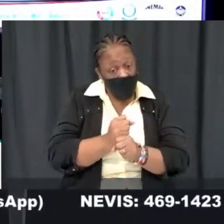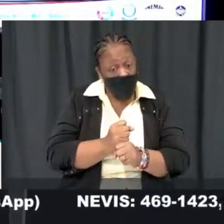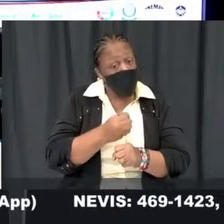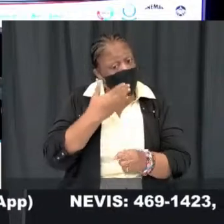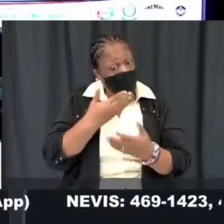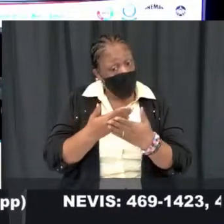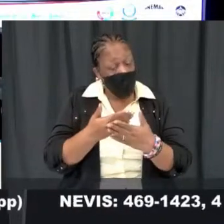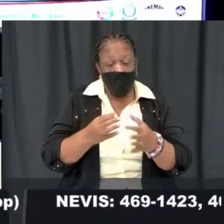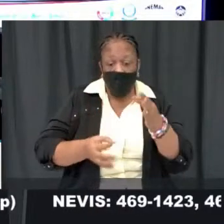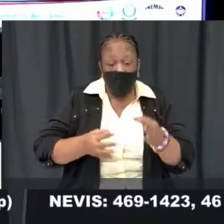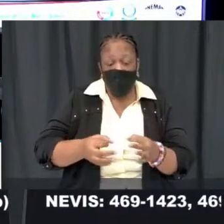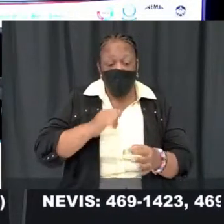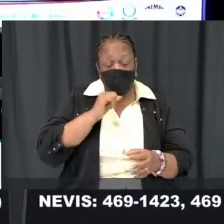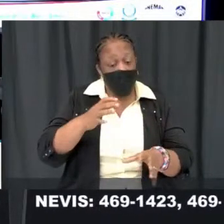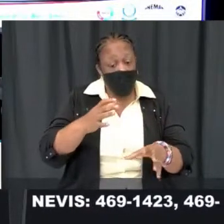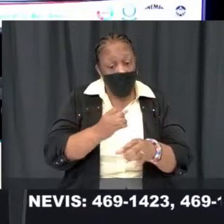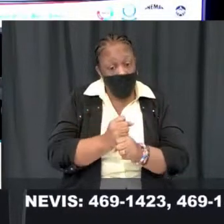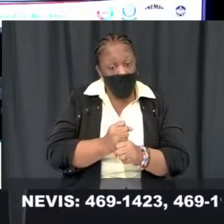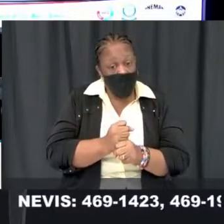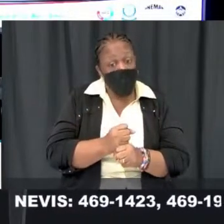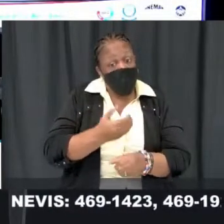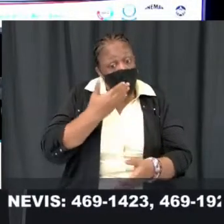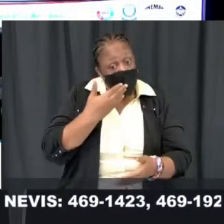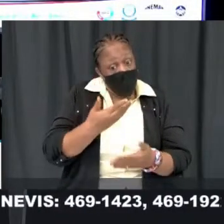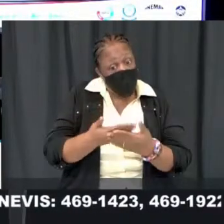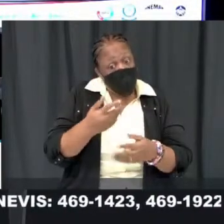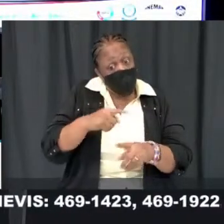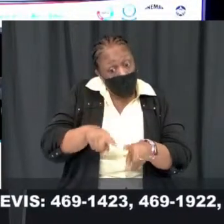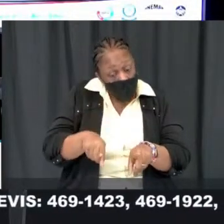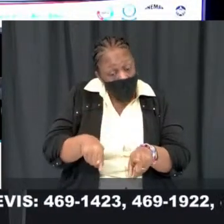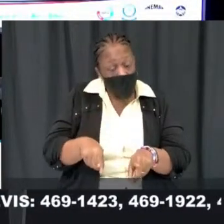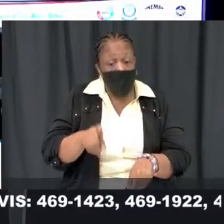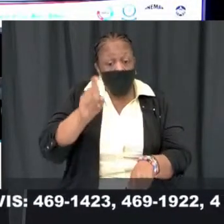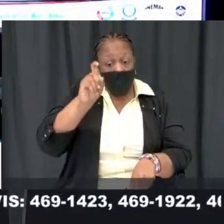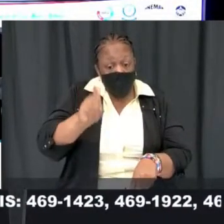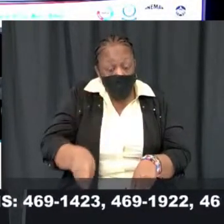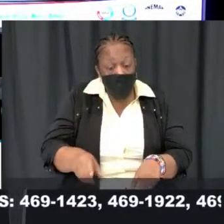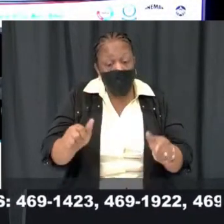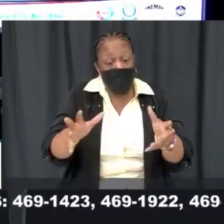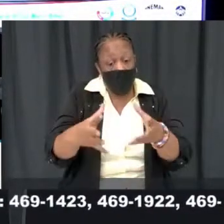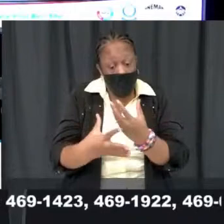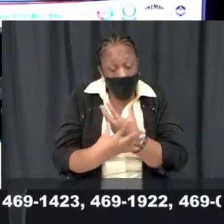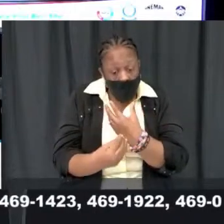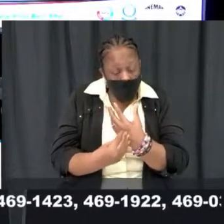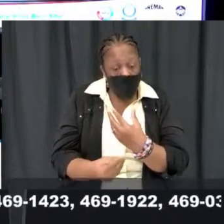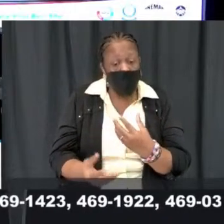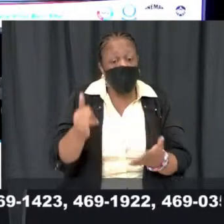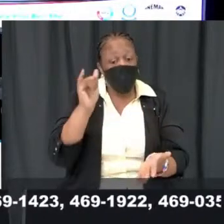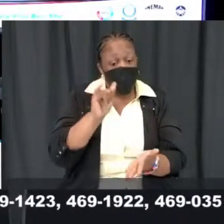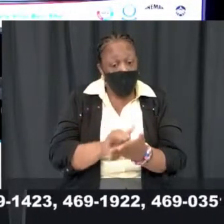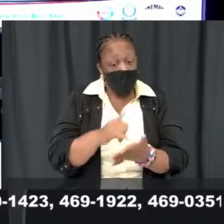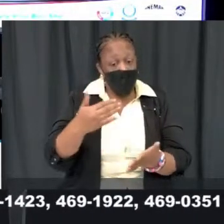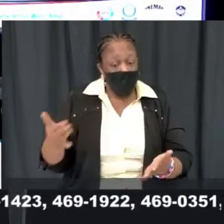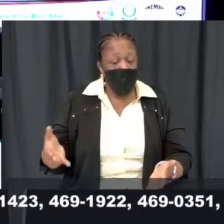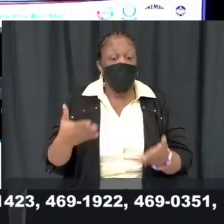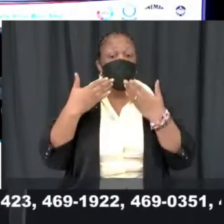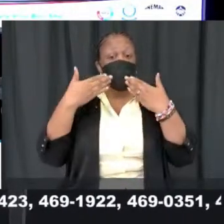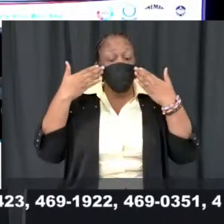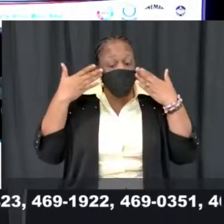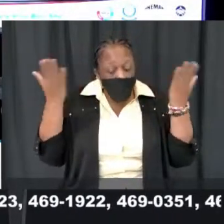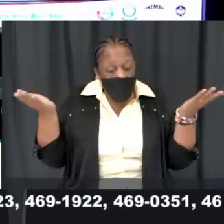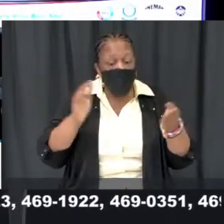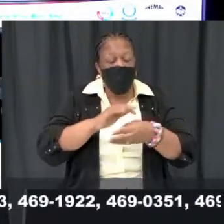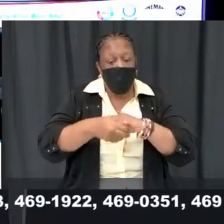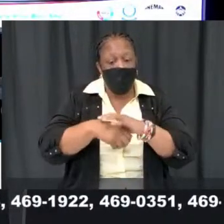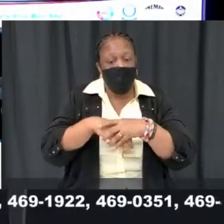people. We will always have people who are propagating fake news. That's